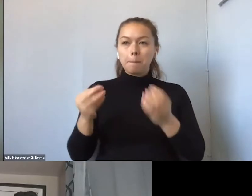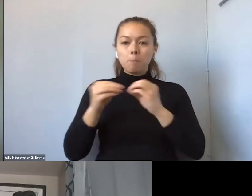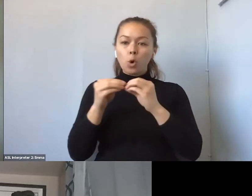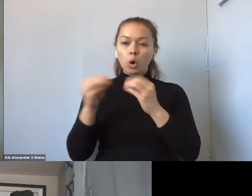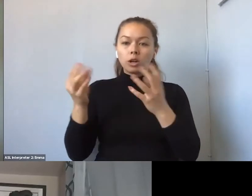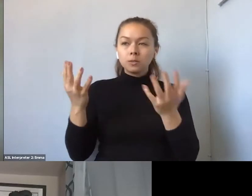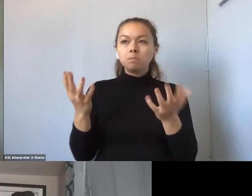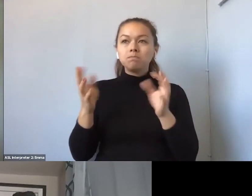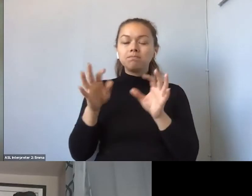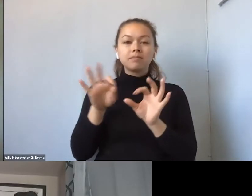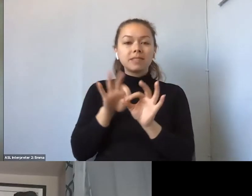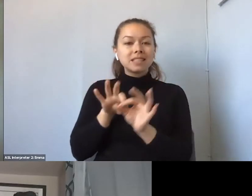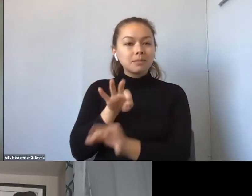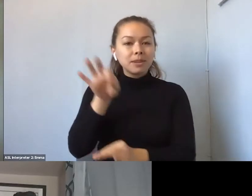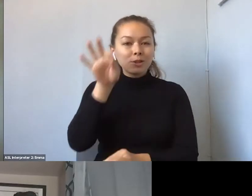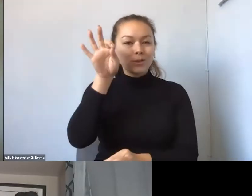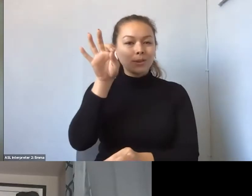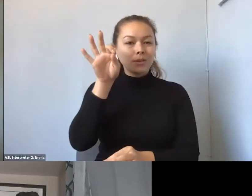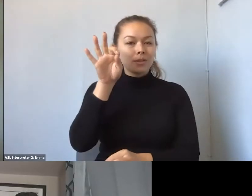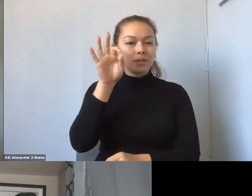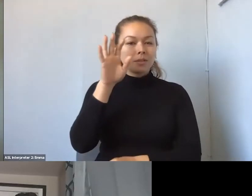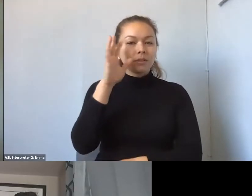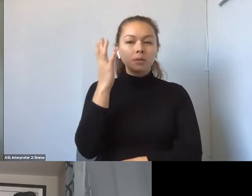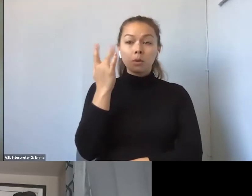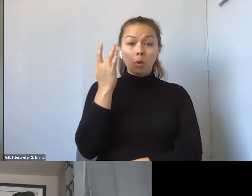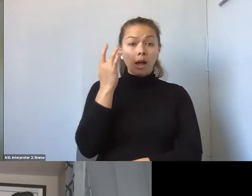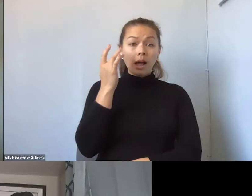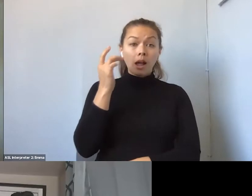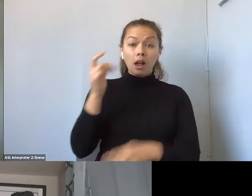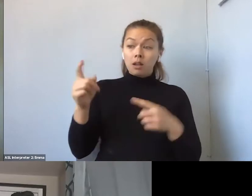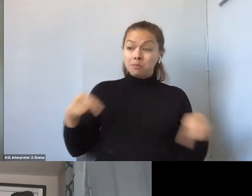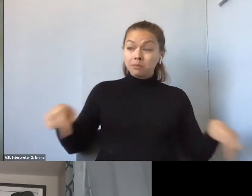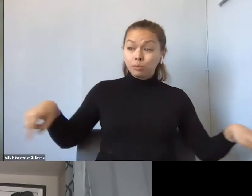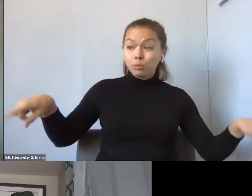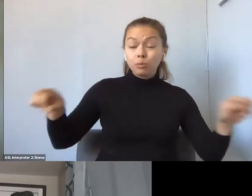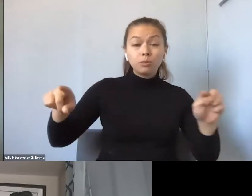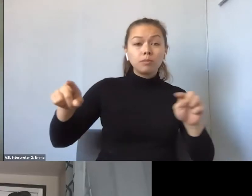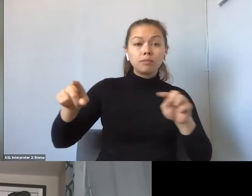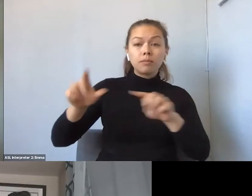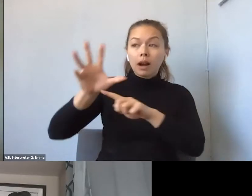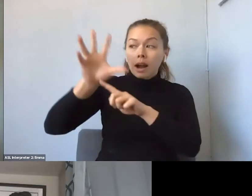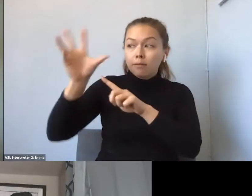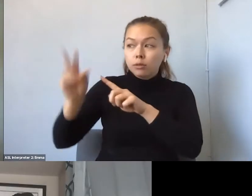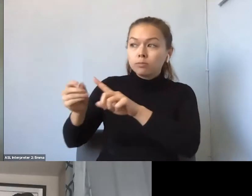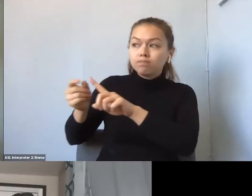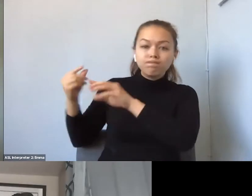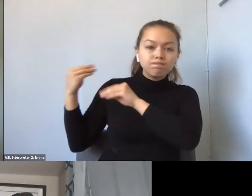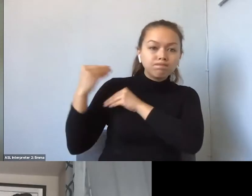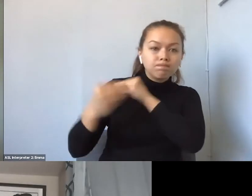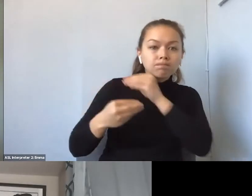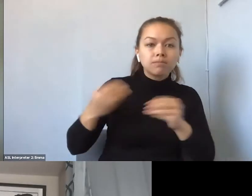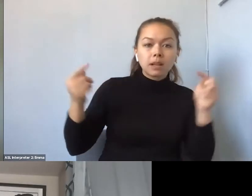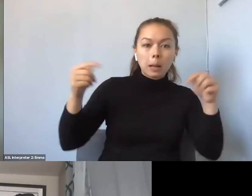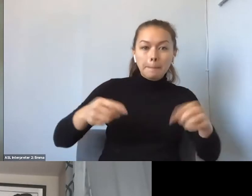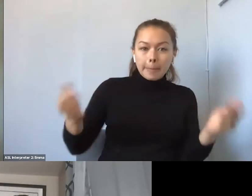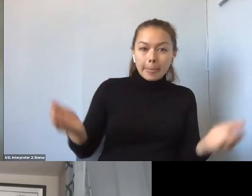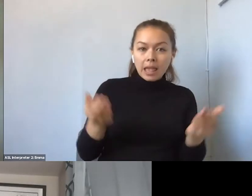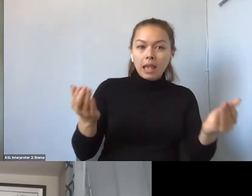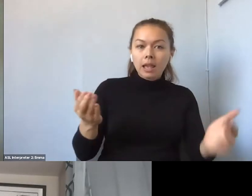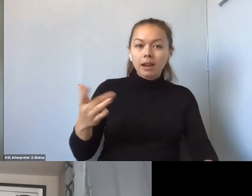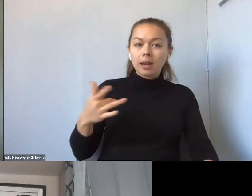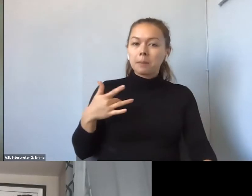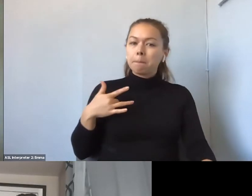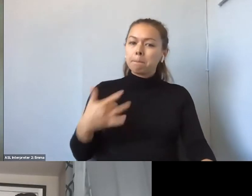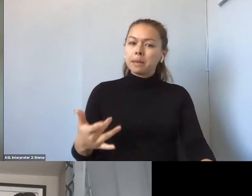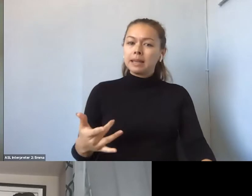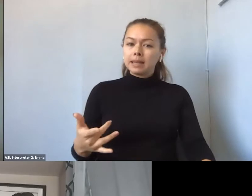of Afrocentric descent or families and communities, sometimes we tend to forget about the spirituality